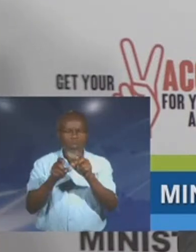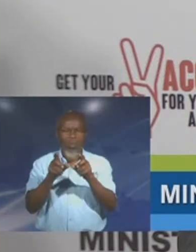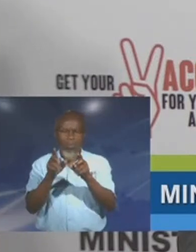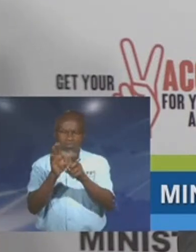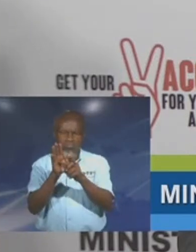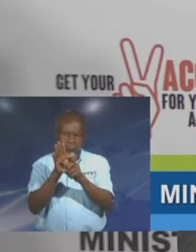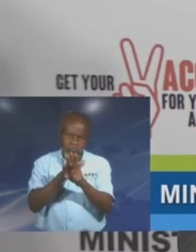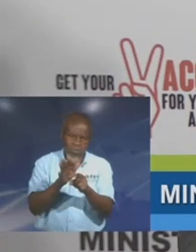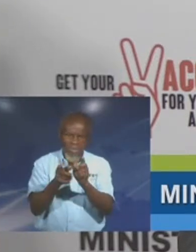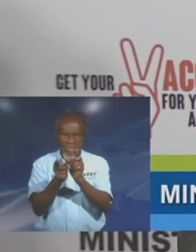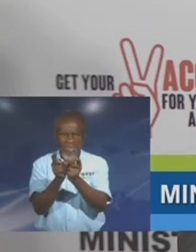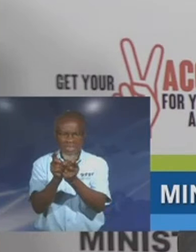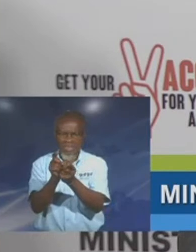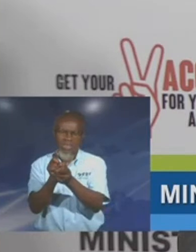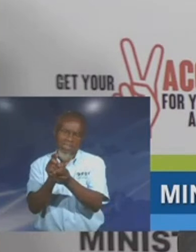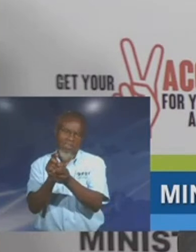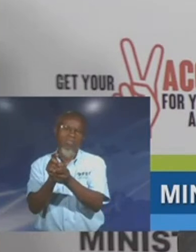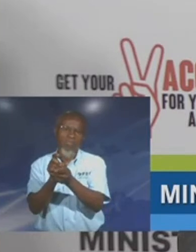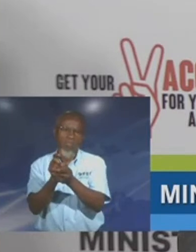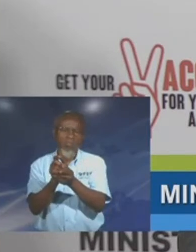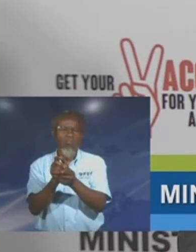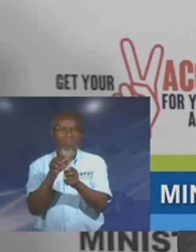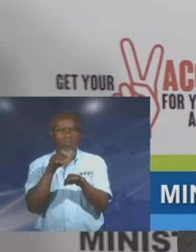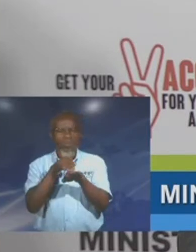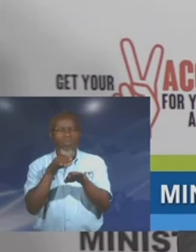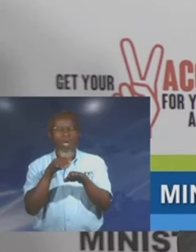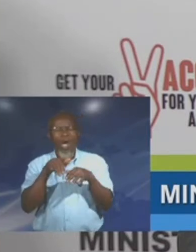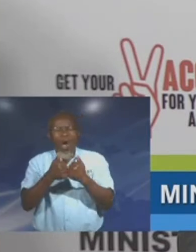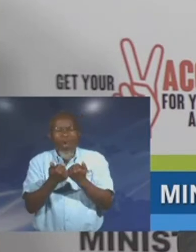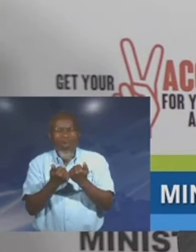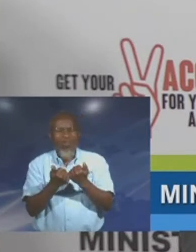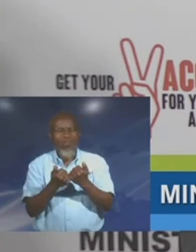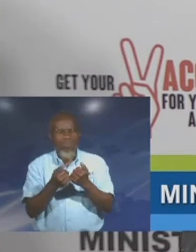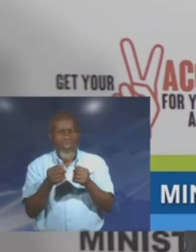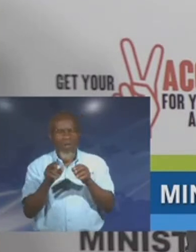that potentially causes a change in a viral species.